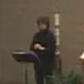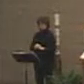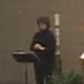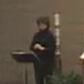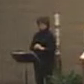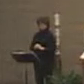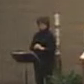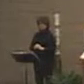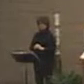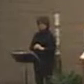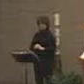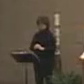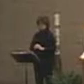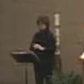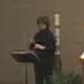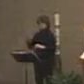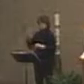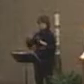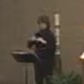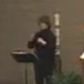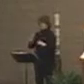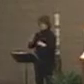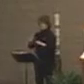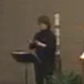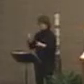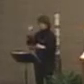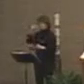All we have to do each morning is say, as Samuel did,